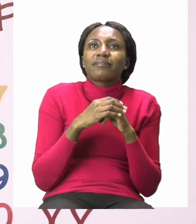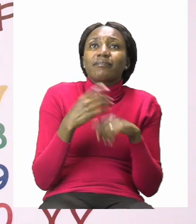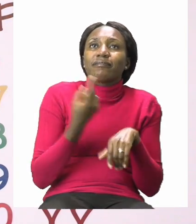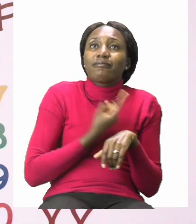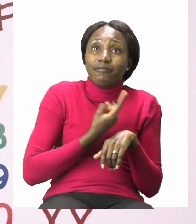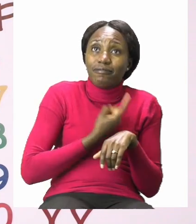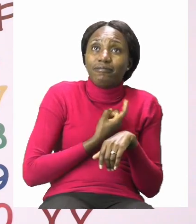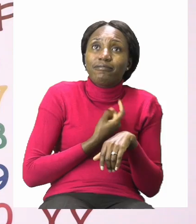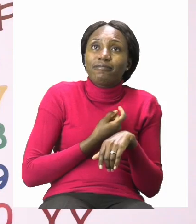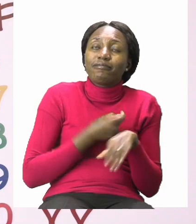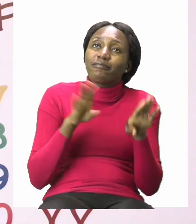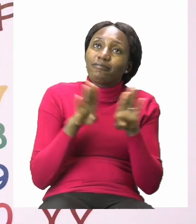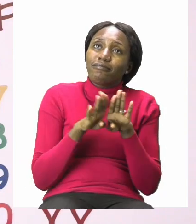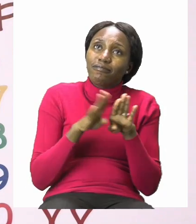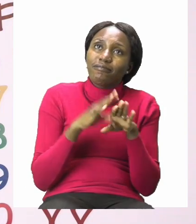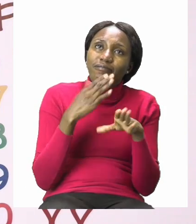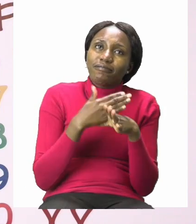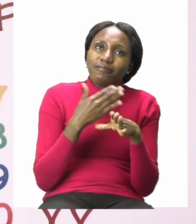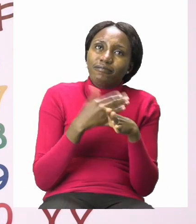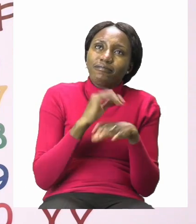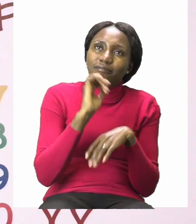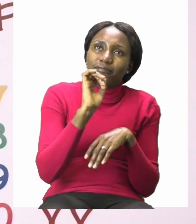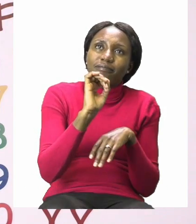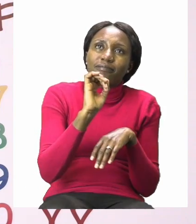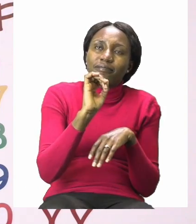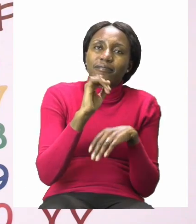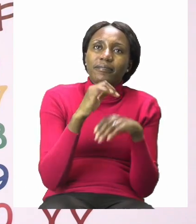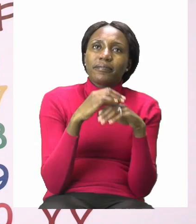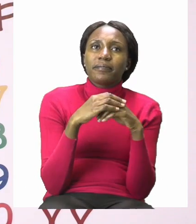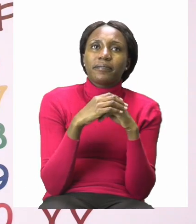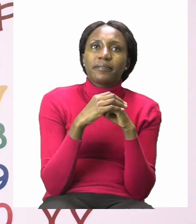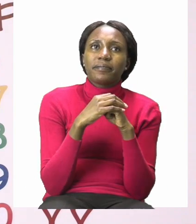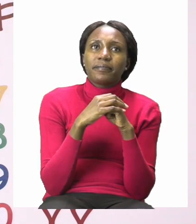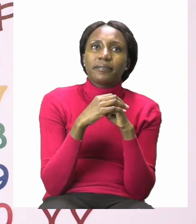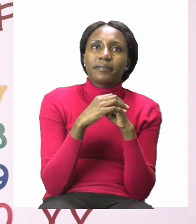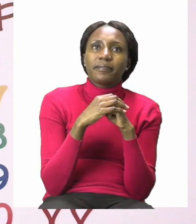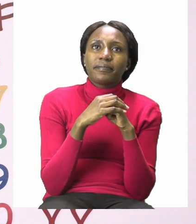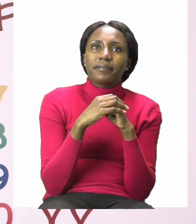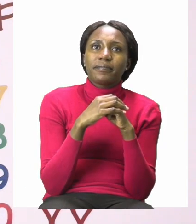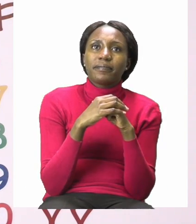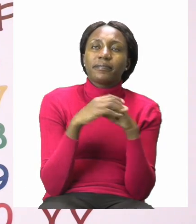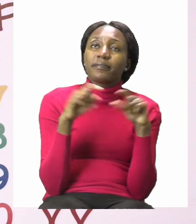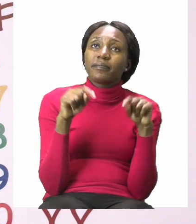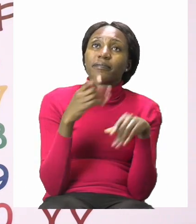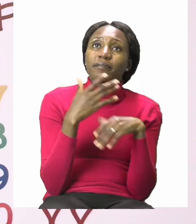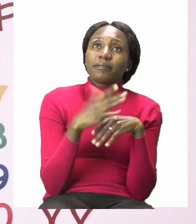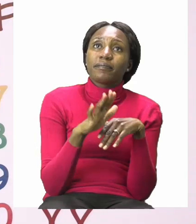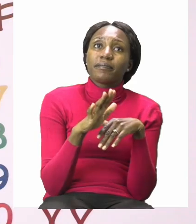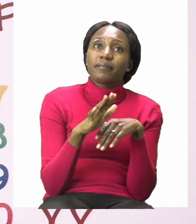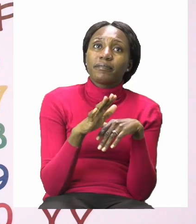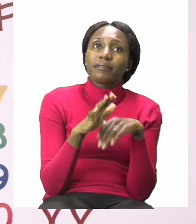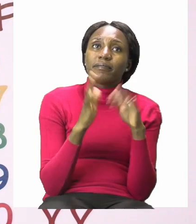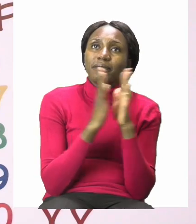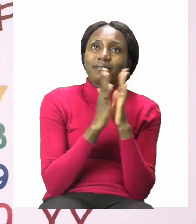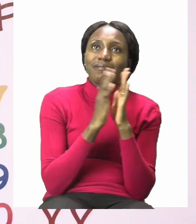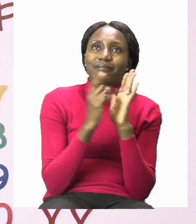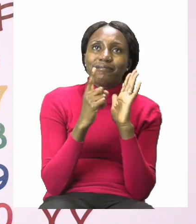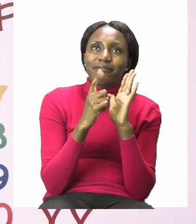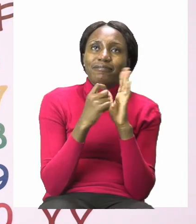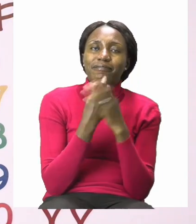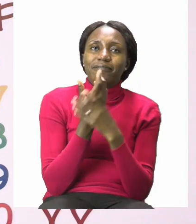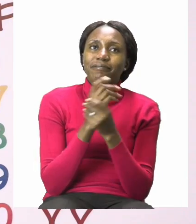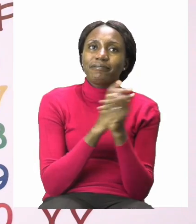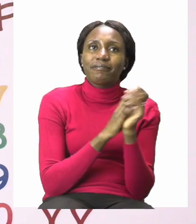your activity by yourself. Now that we are done, we need to